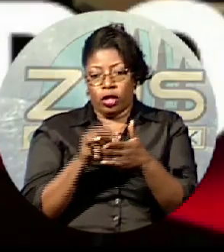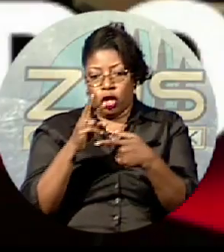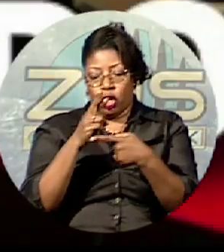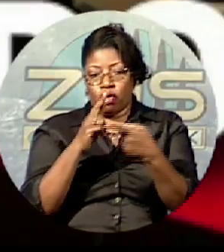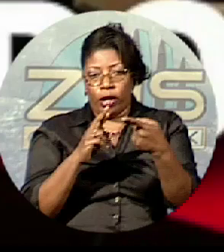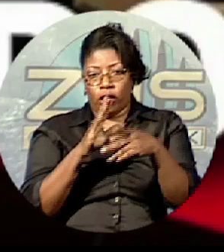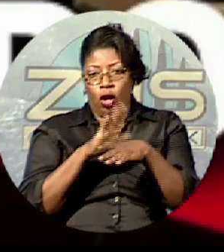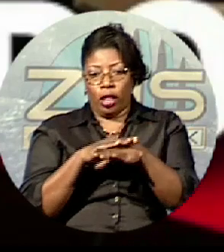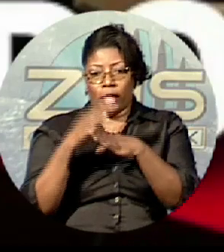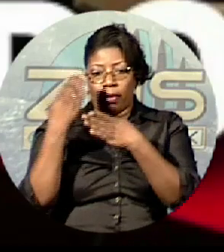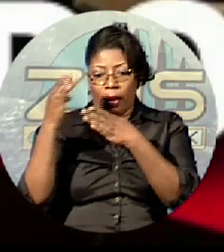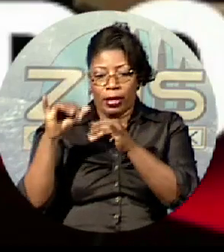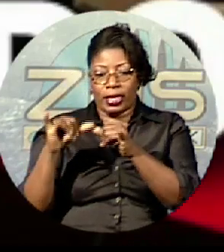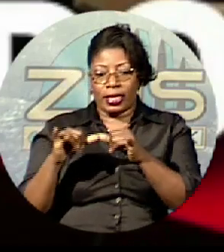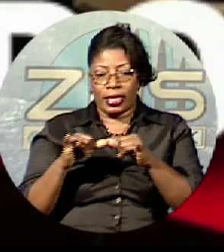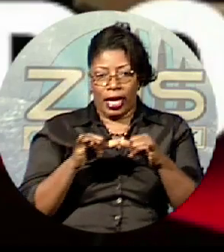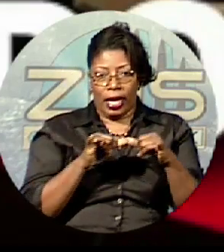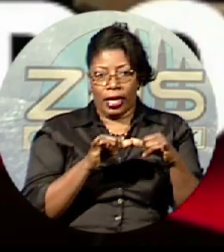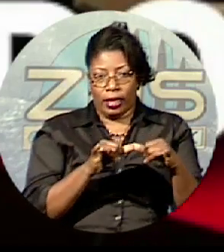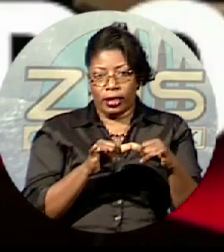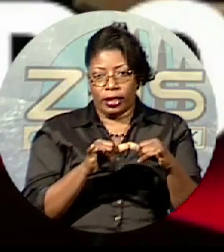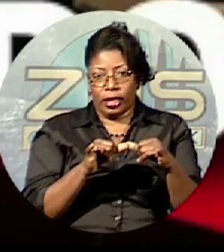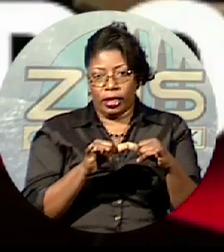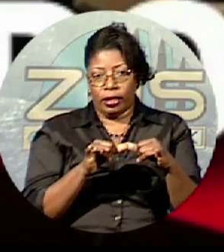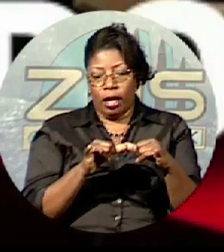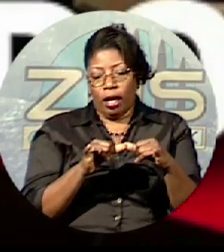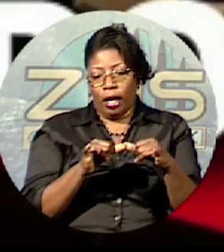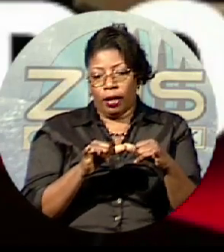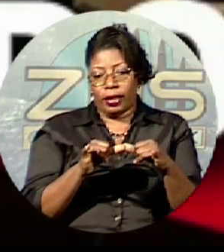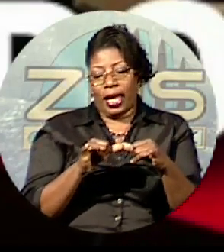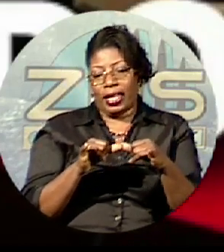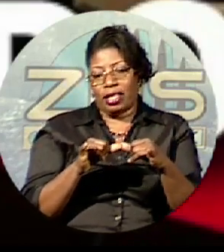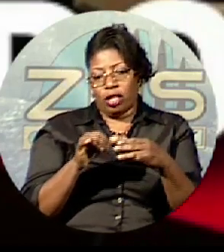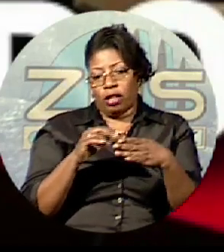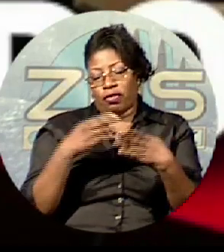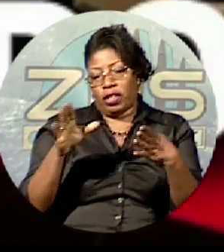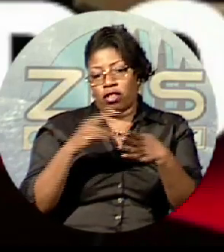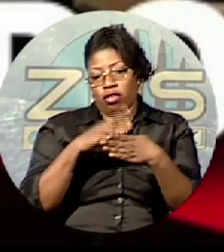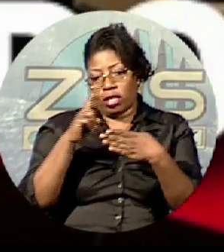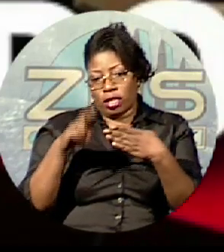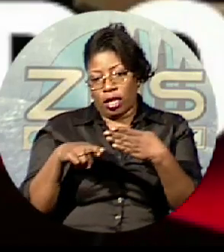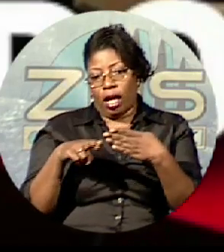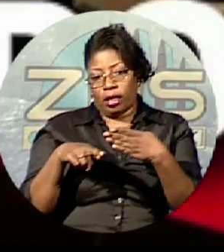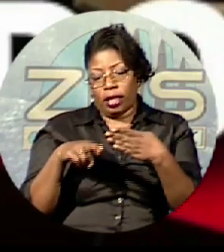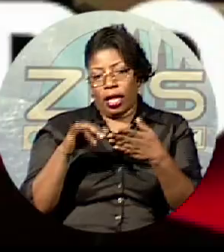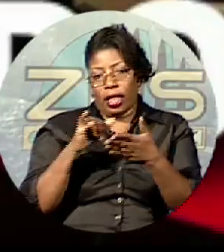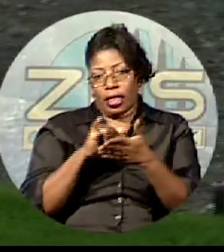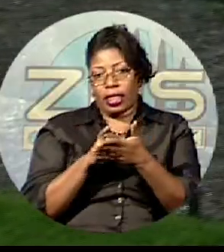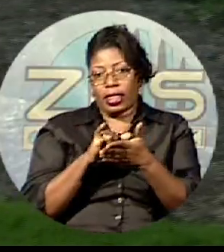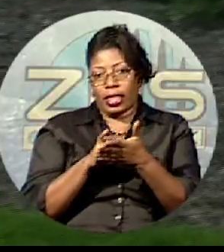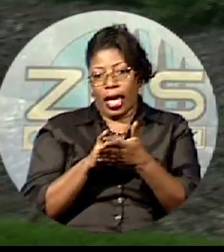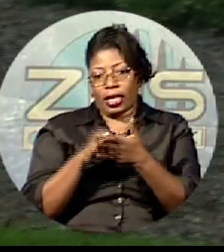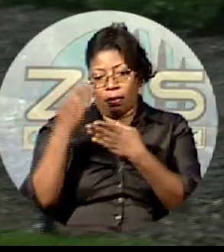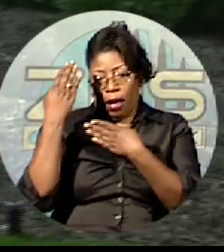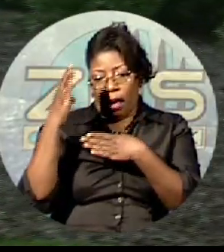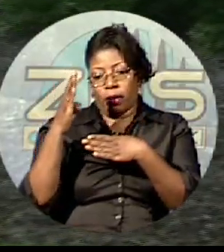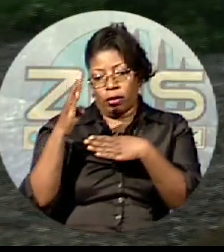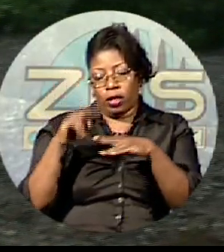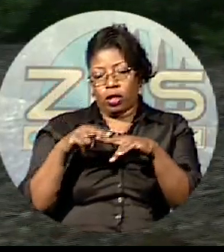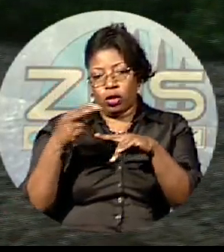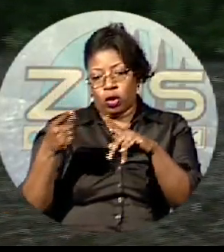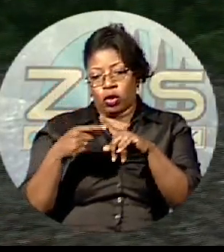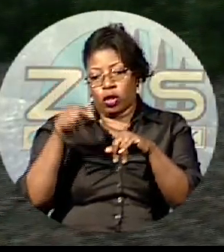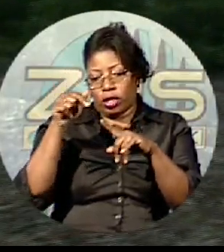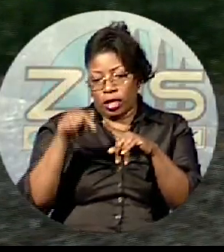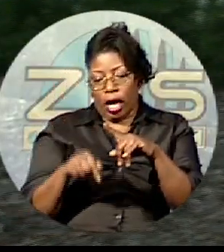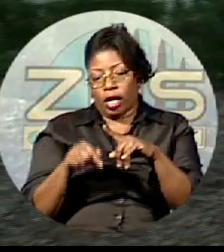Bahamas, Standard & Poor's reportedly came to the conclusion that the Bahamas should be downgraded to below investment grade. Even though during its